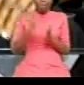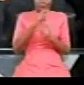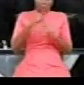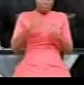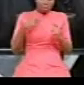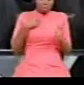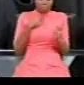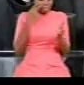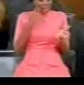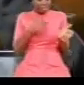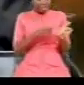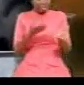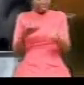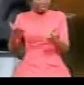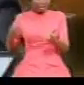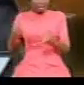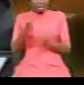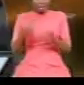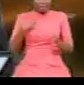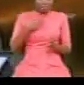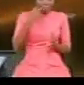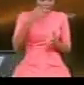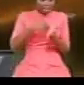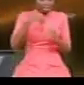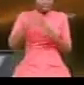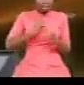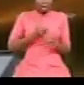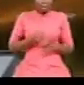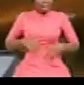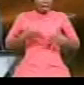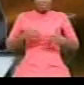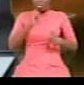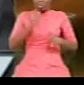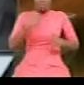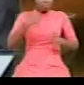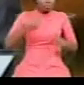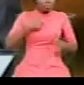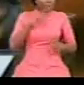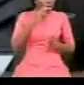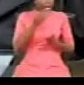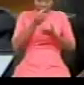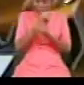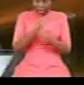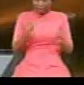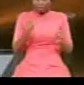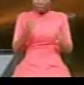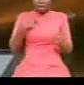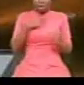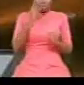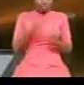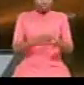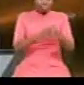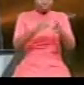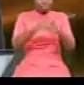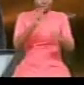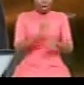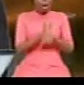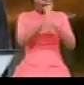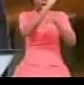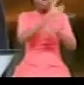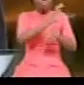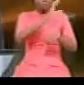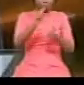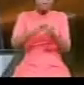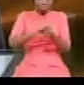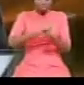this thing, if we ever see such a thing in our life, we should not claim we are saved. We should run to Calvary and wash and